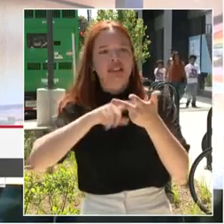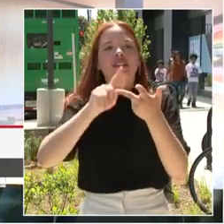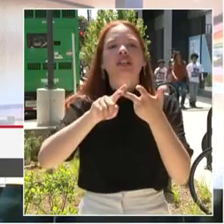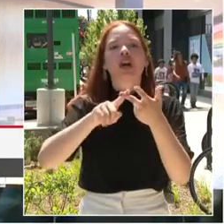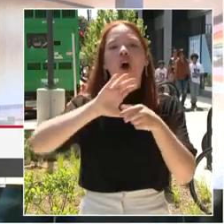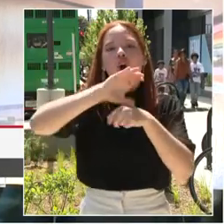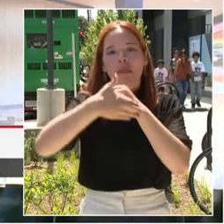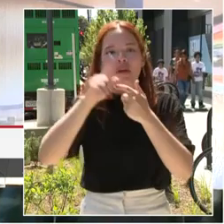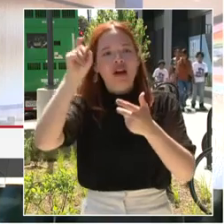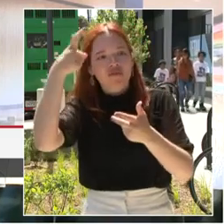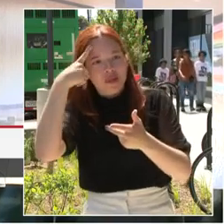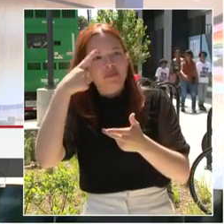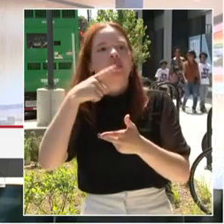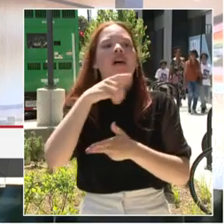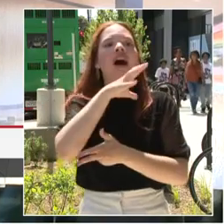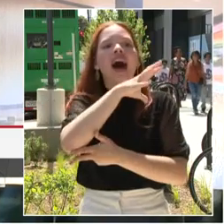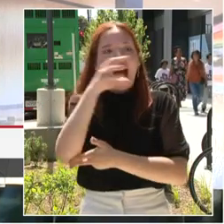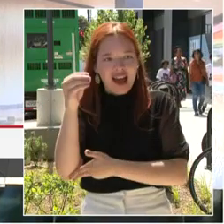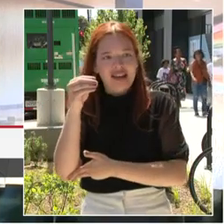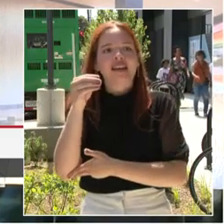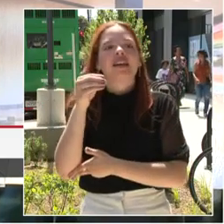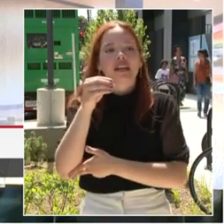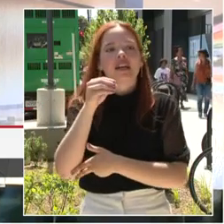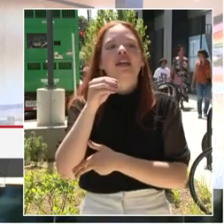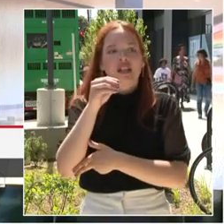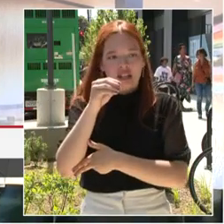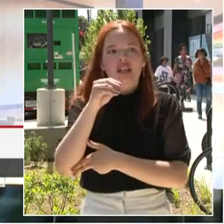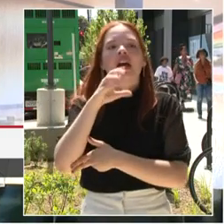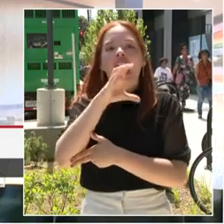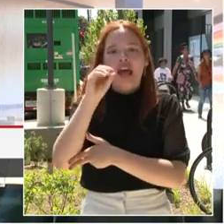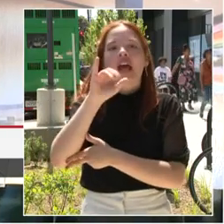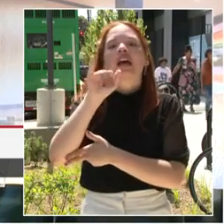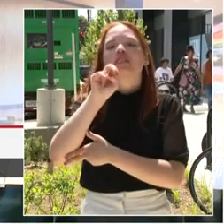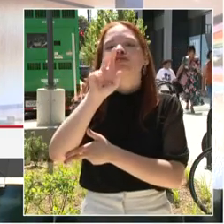Powell Manufacturing, Inc.